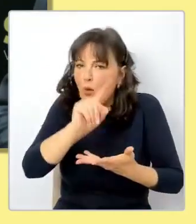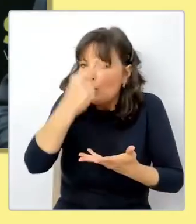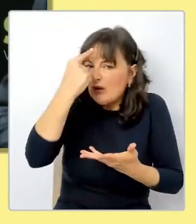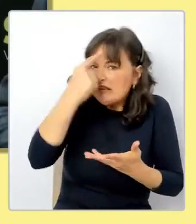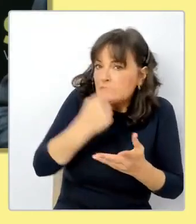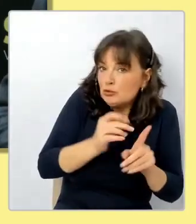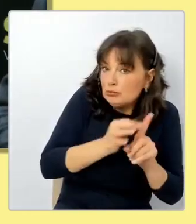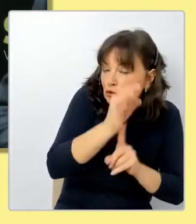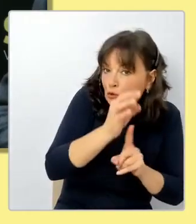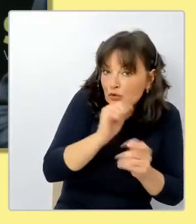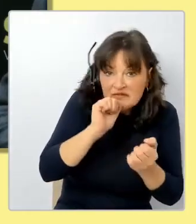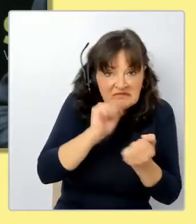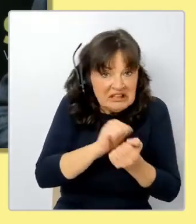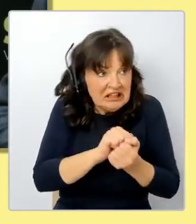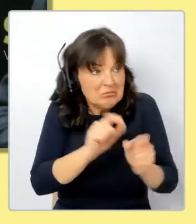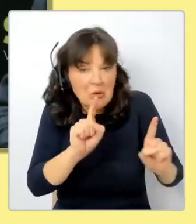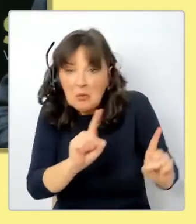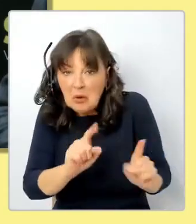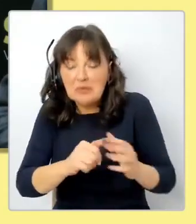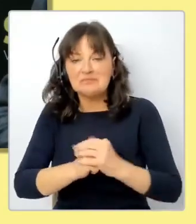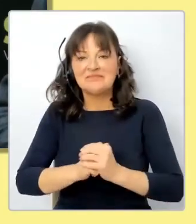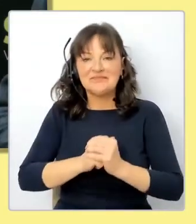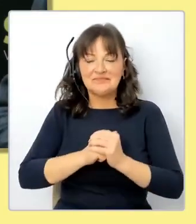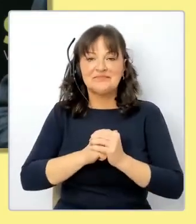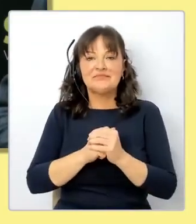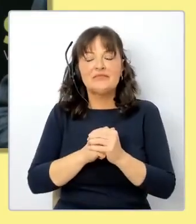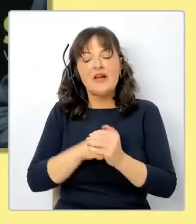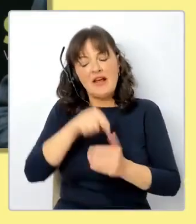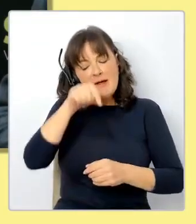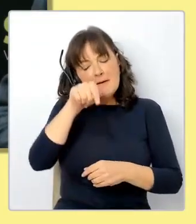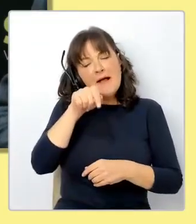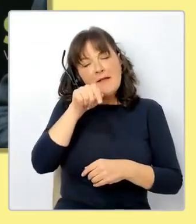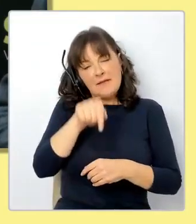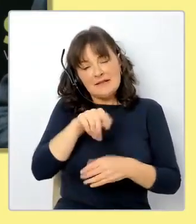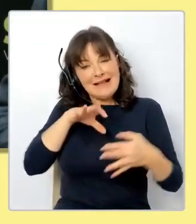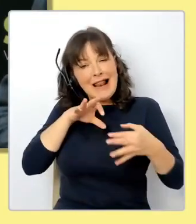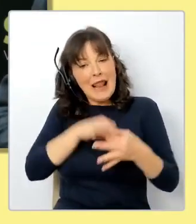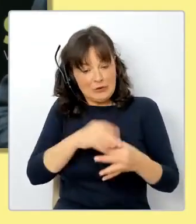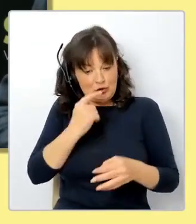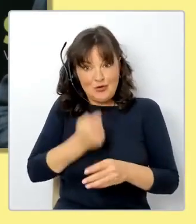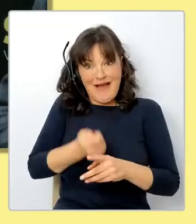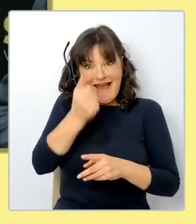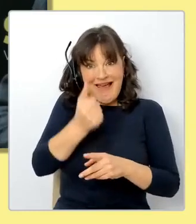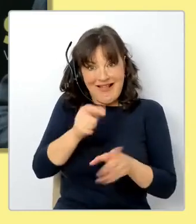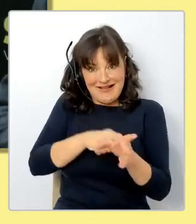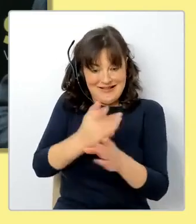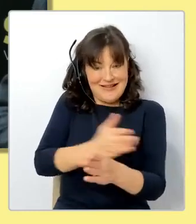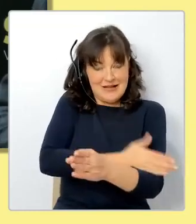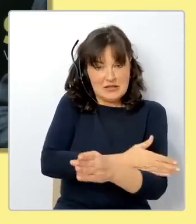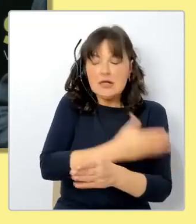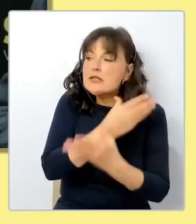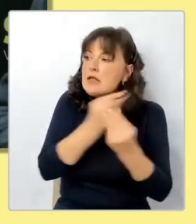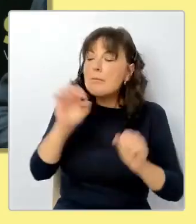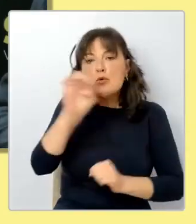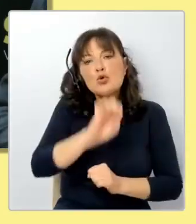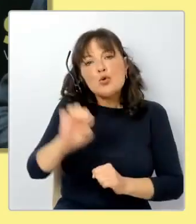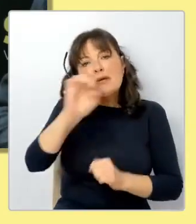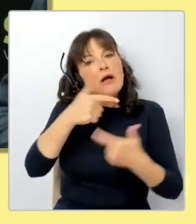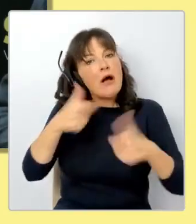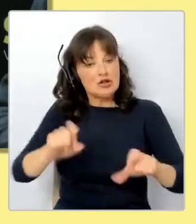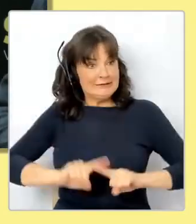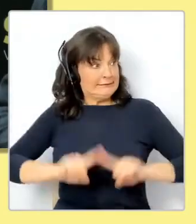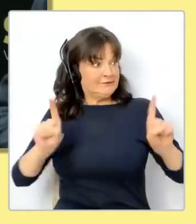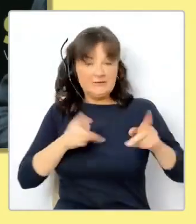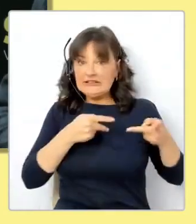have looked at some of the information on, so this is more to do with the early years, that some other European countries have a different system for